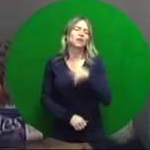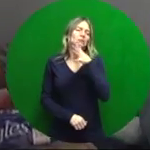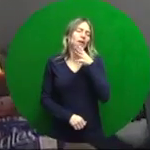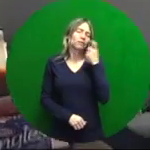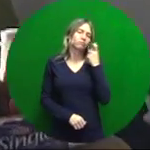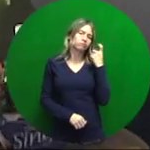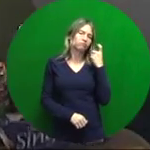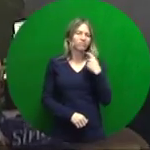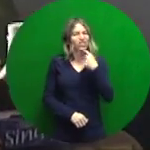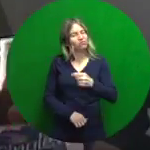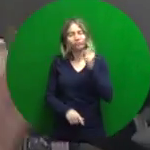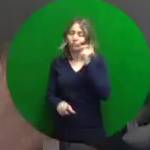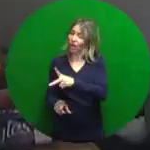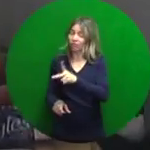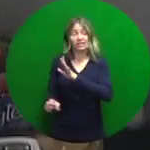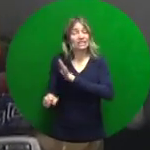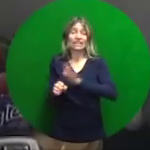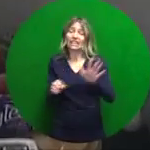school, my mom just,